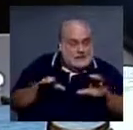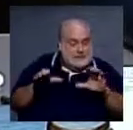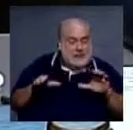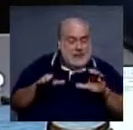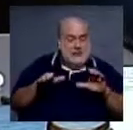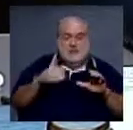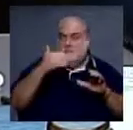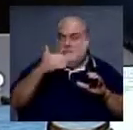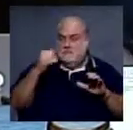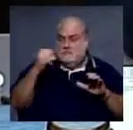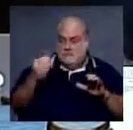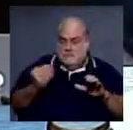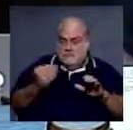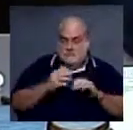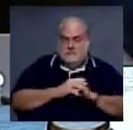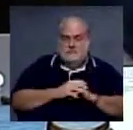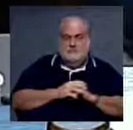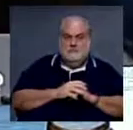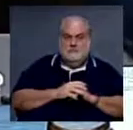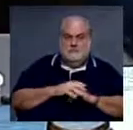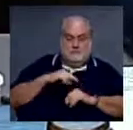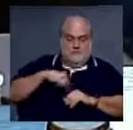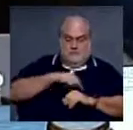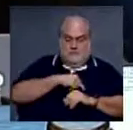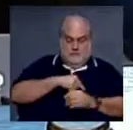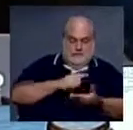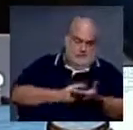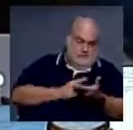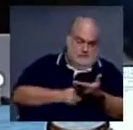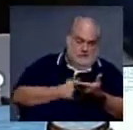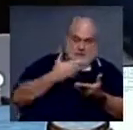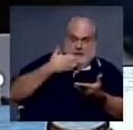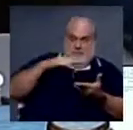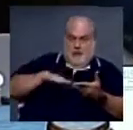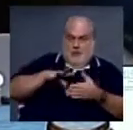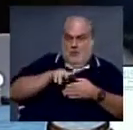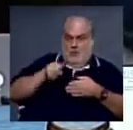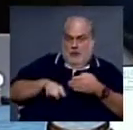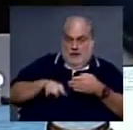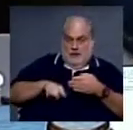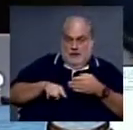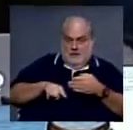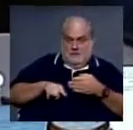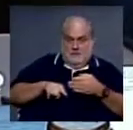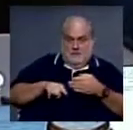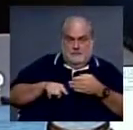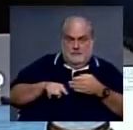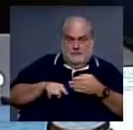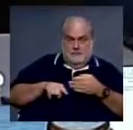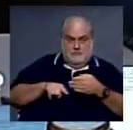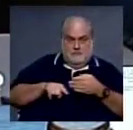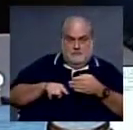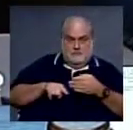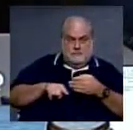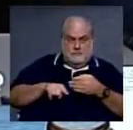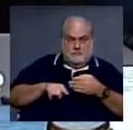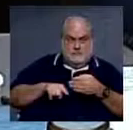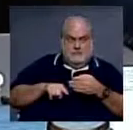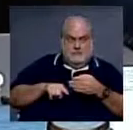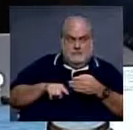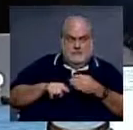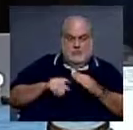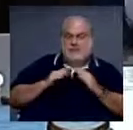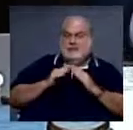a job as we can. Now, you know, as we talk about the bad weekend, you know, our